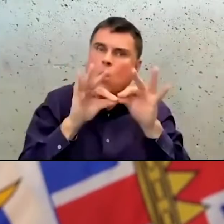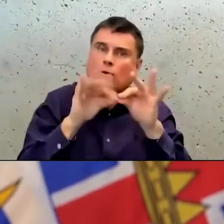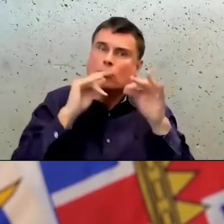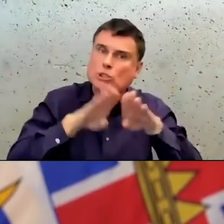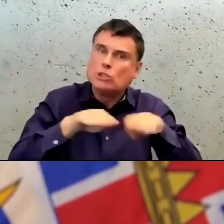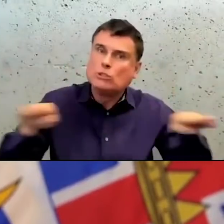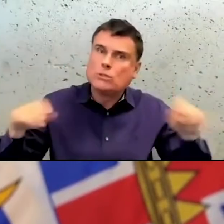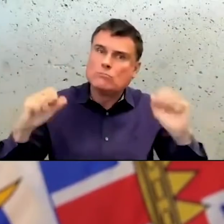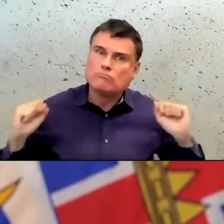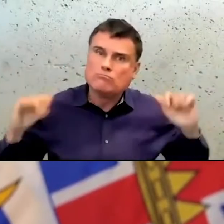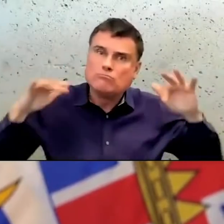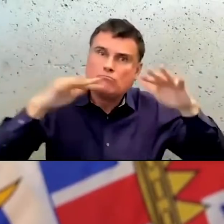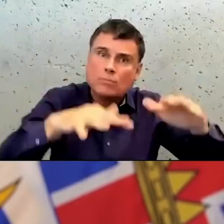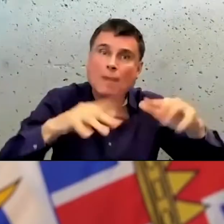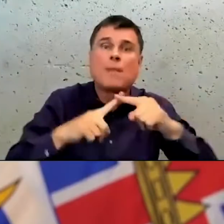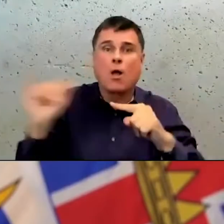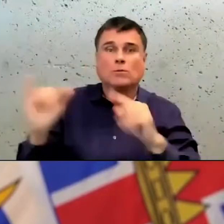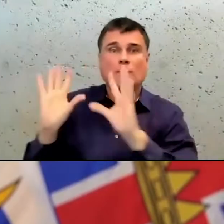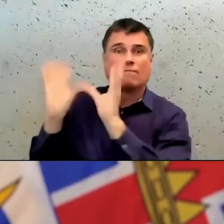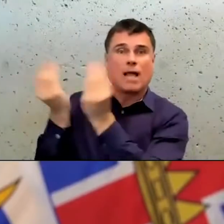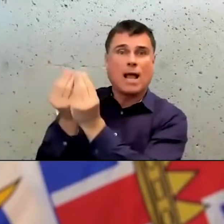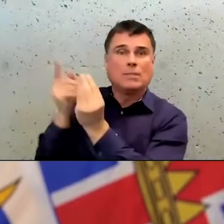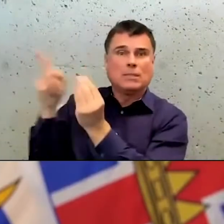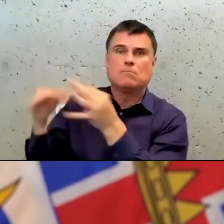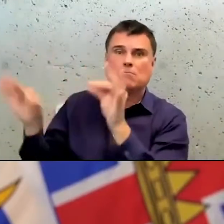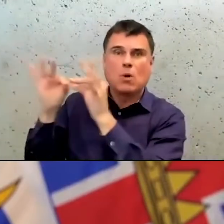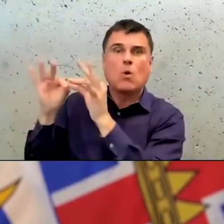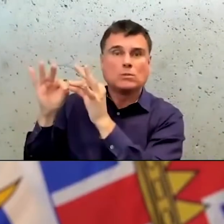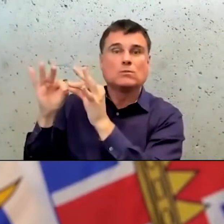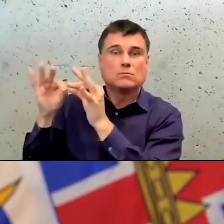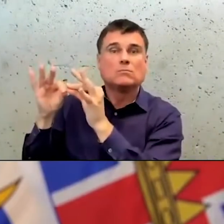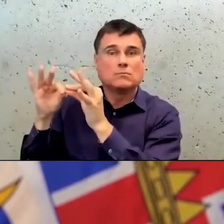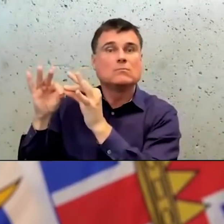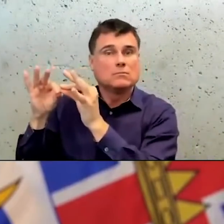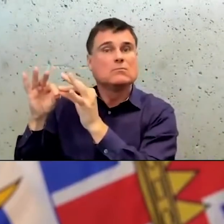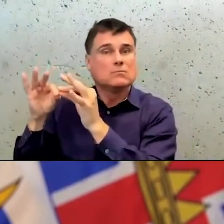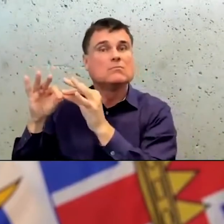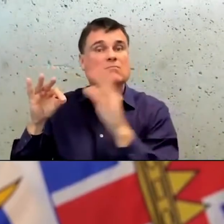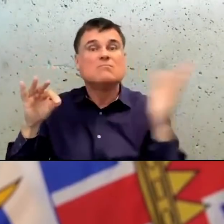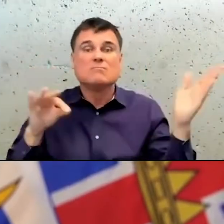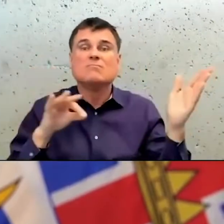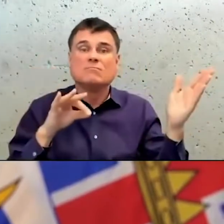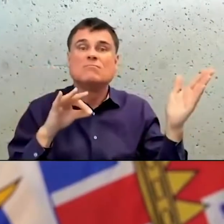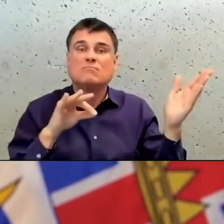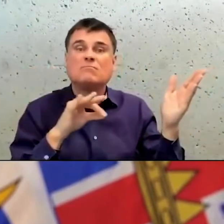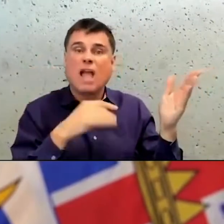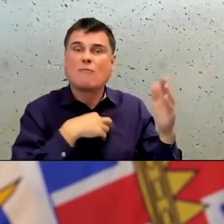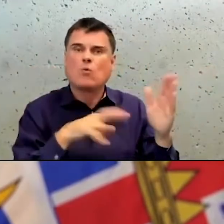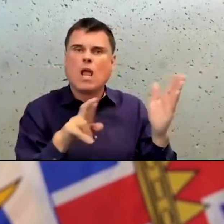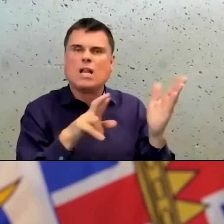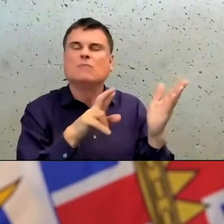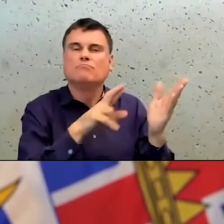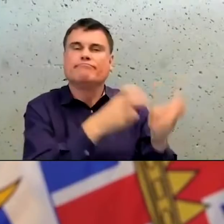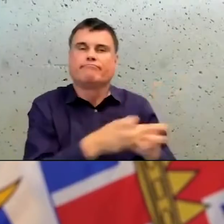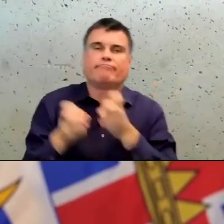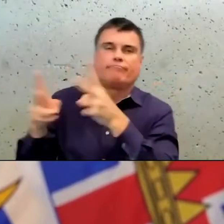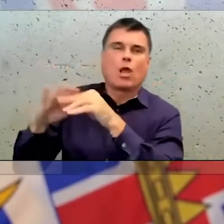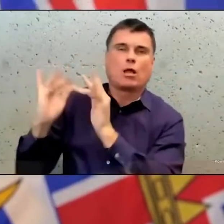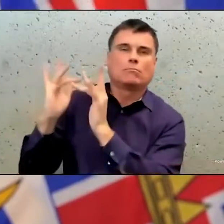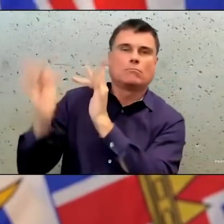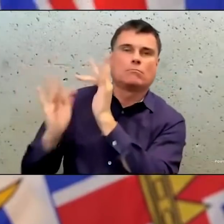is available for people. But we know as well that families are not the only ones who have struggled. This pandemic and the